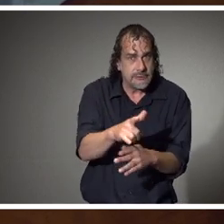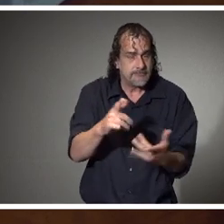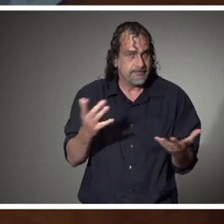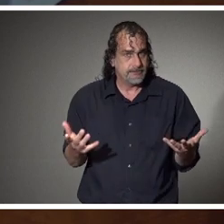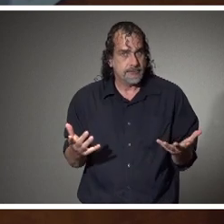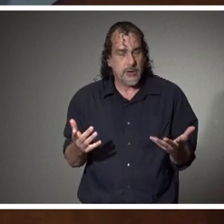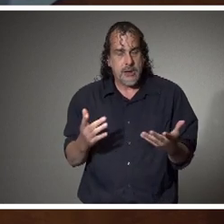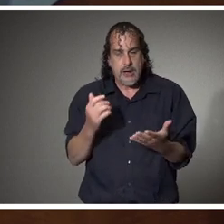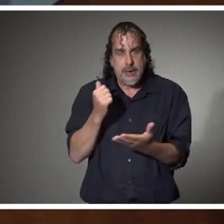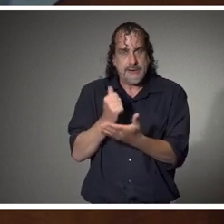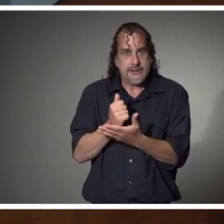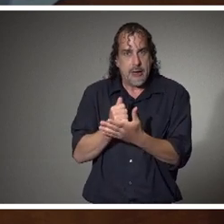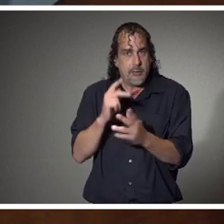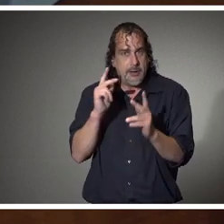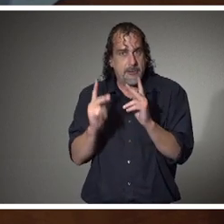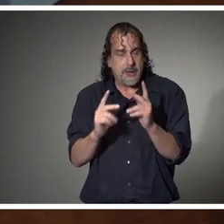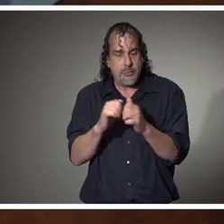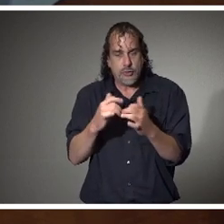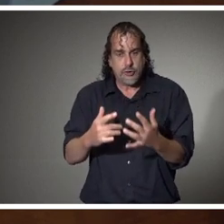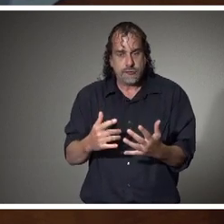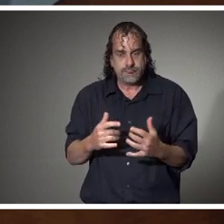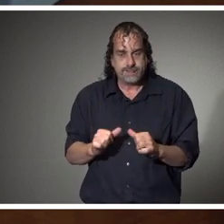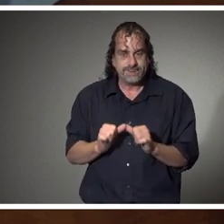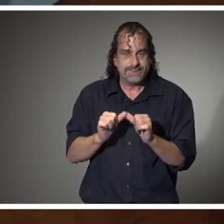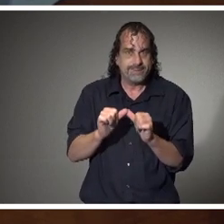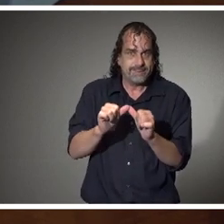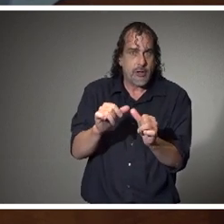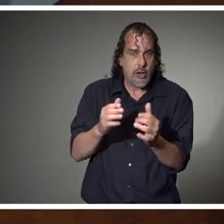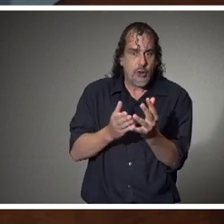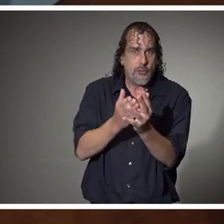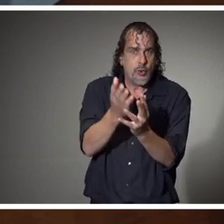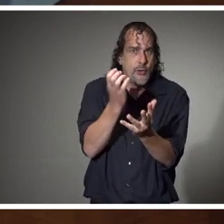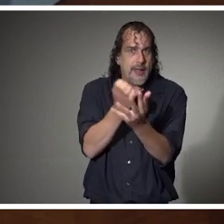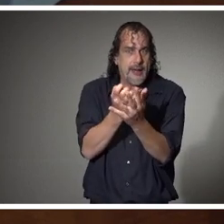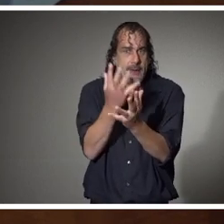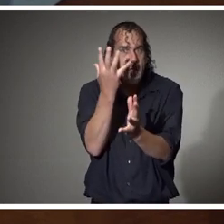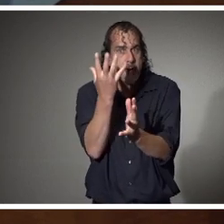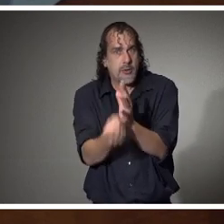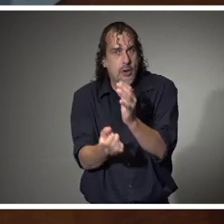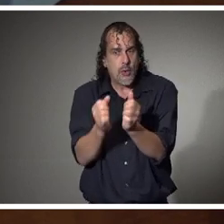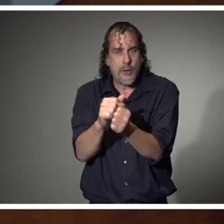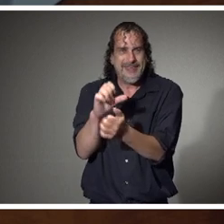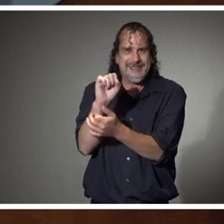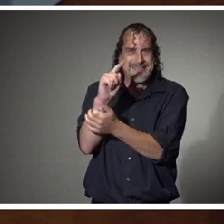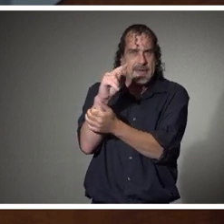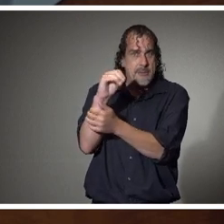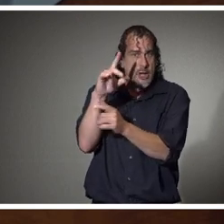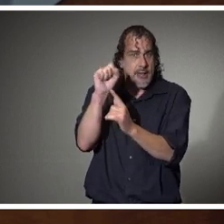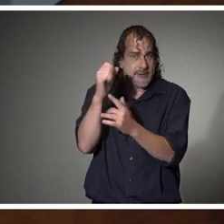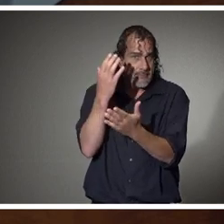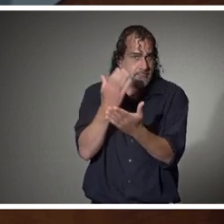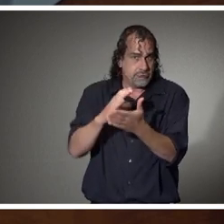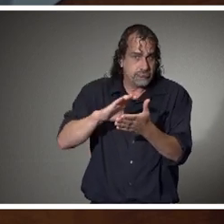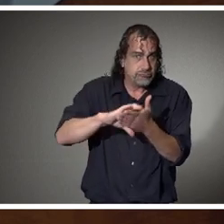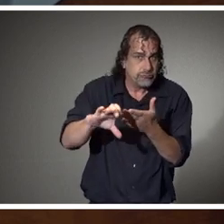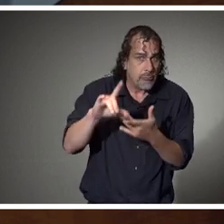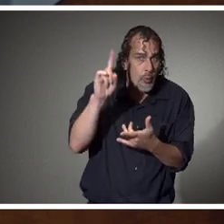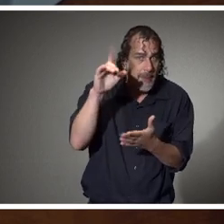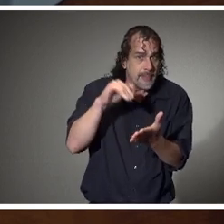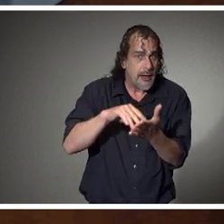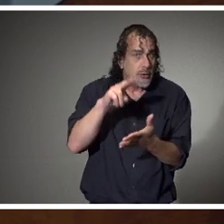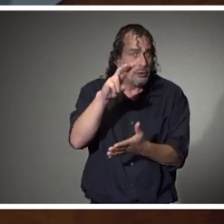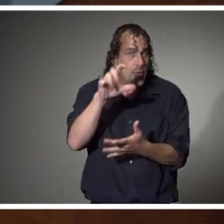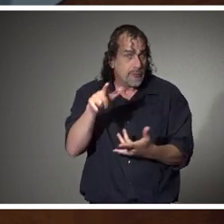It is helping Mississippians to survive the economic damage with stimulus checks. Our senators have advocated for